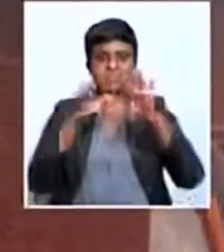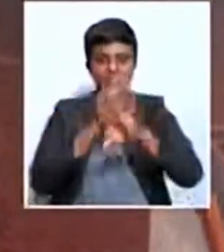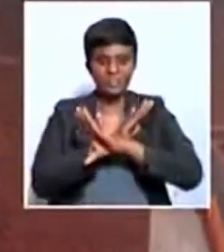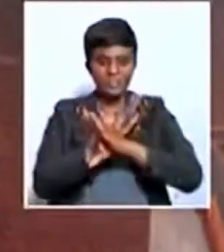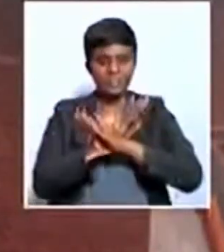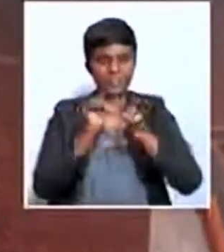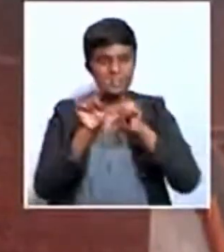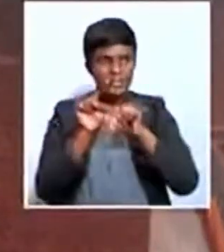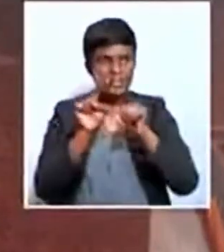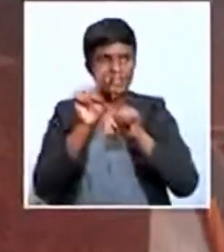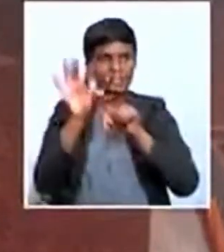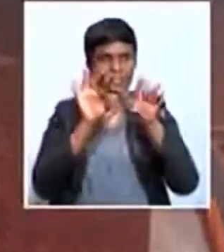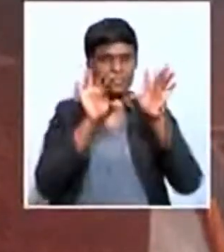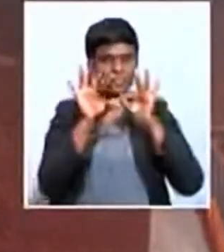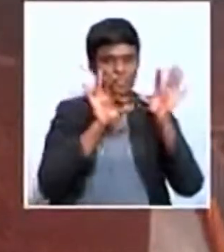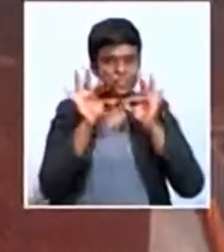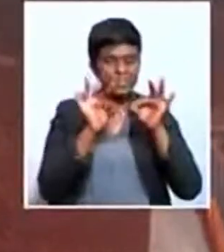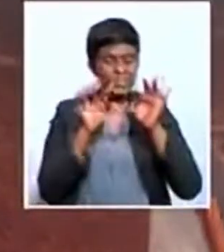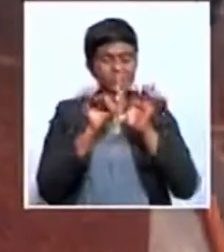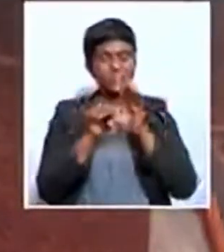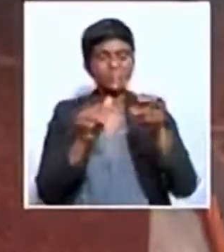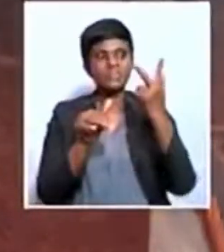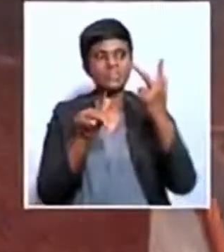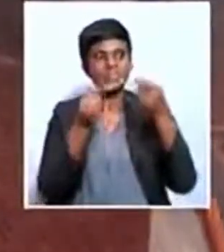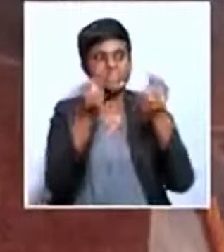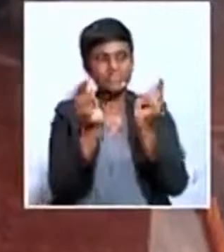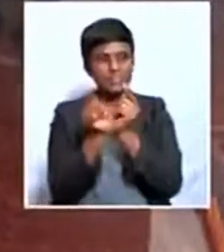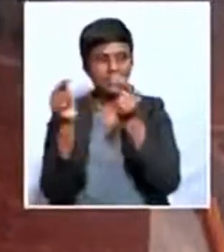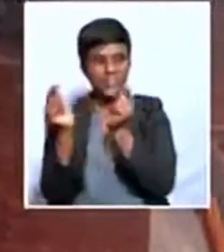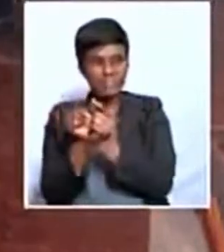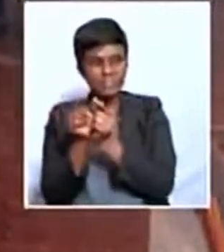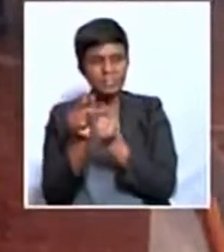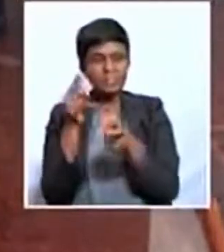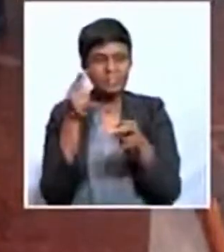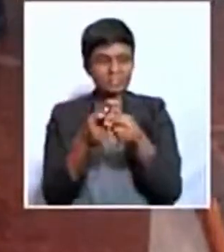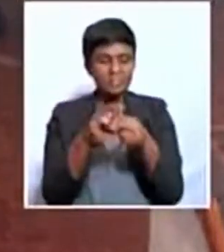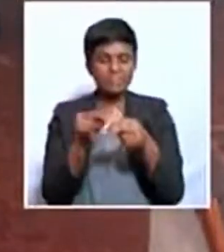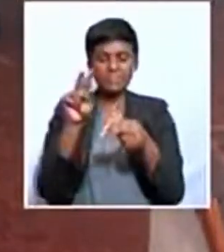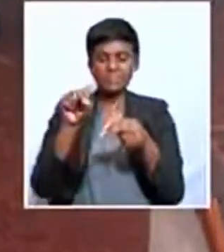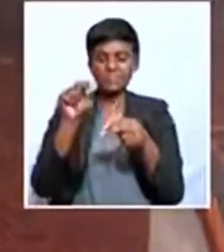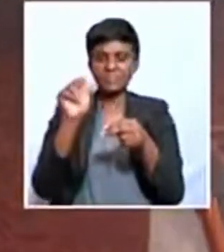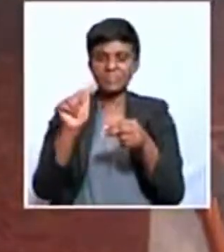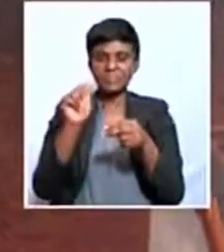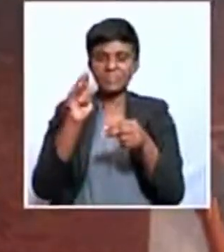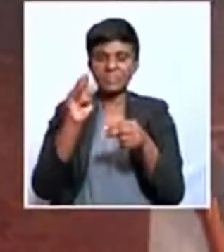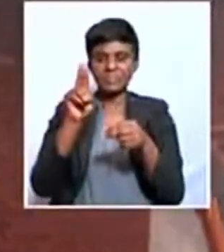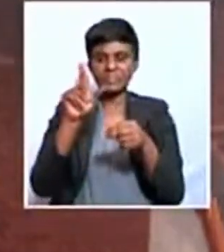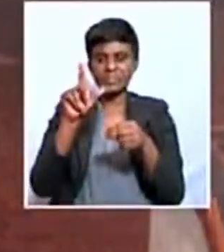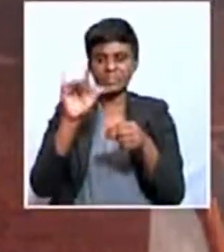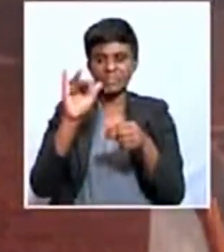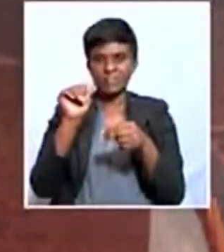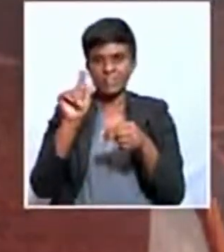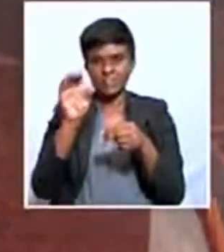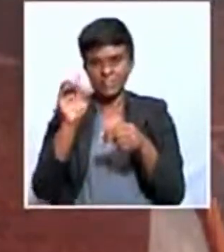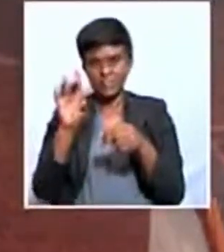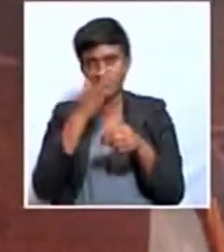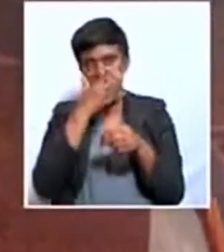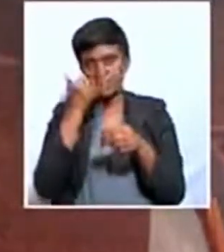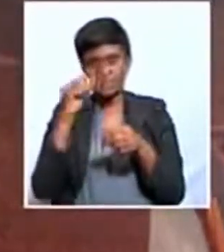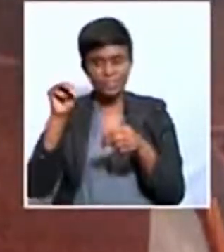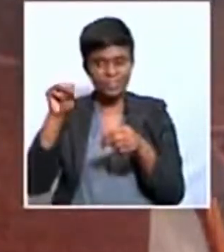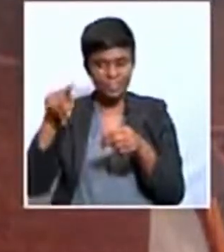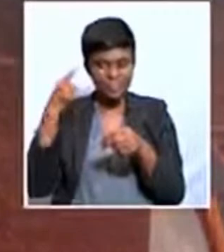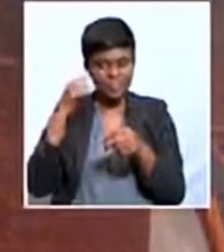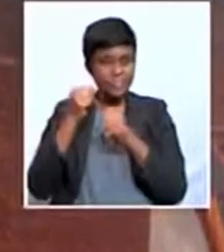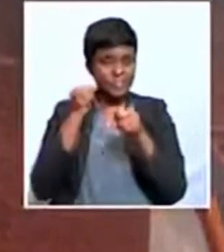consequently nominations were received in 3 categories, namely the Robson Nabulyato Award, Overall Best MP of the Year,